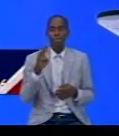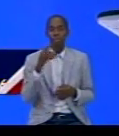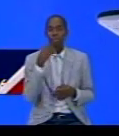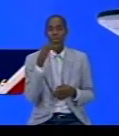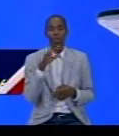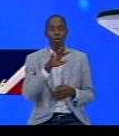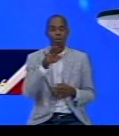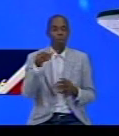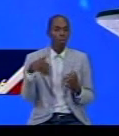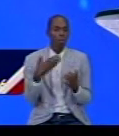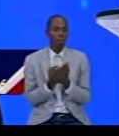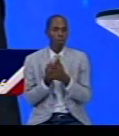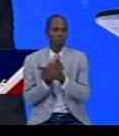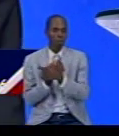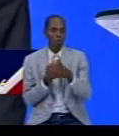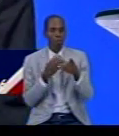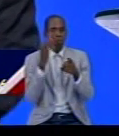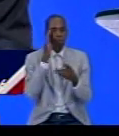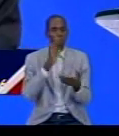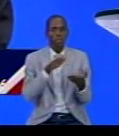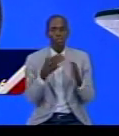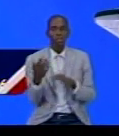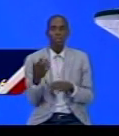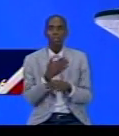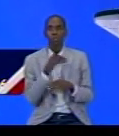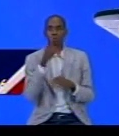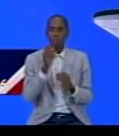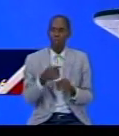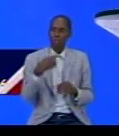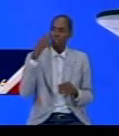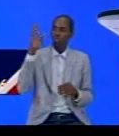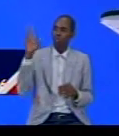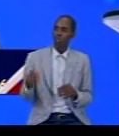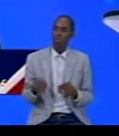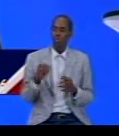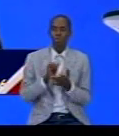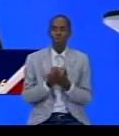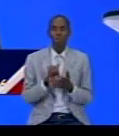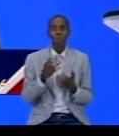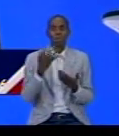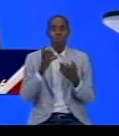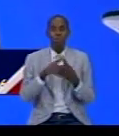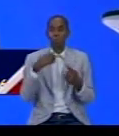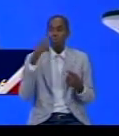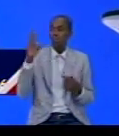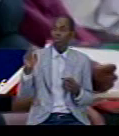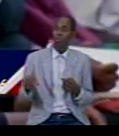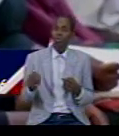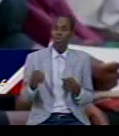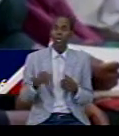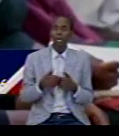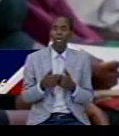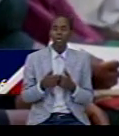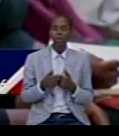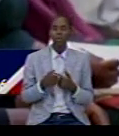will die, and then you can say no to that. If you want to say no to that, how do you say no?